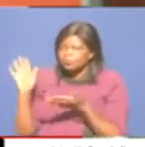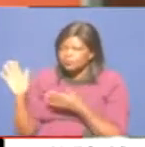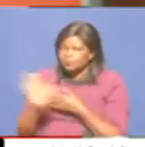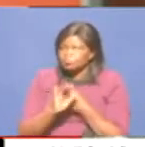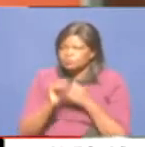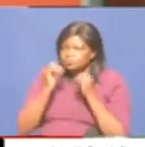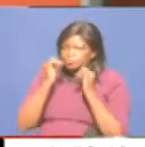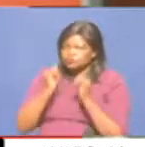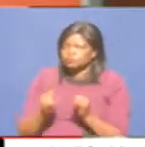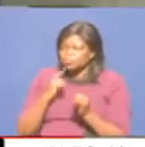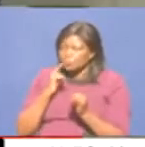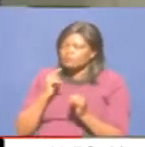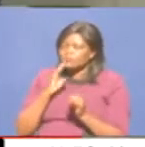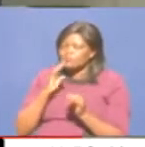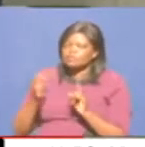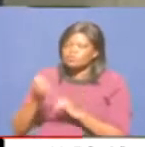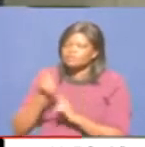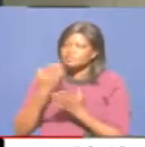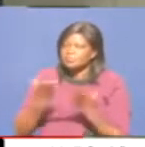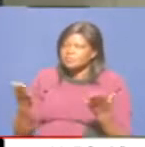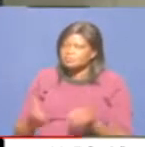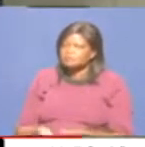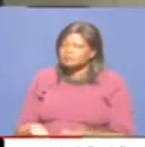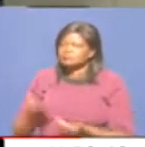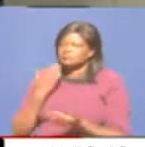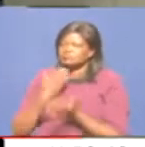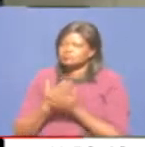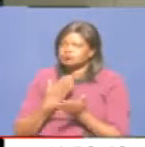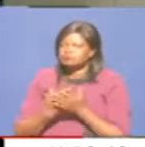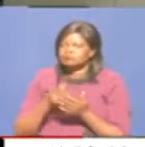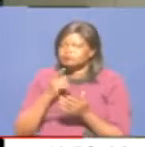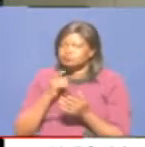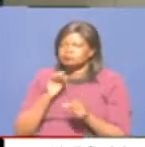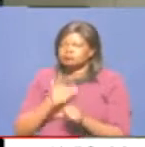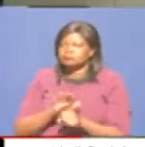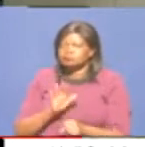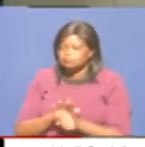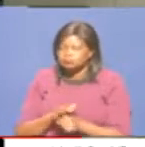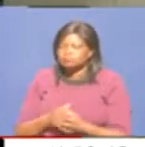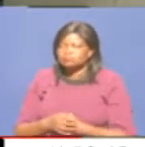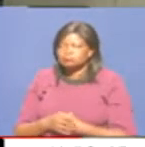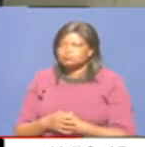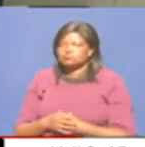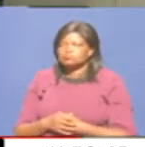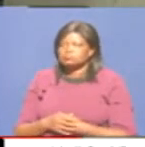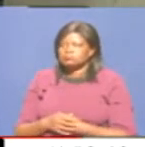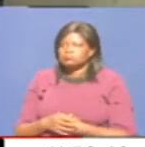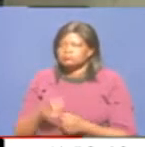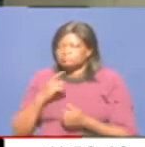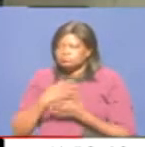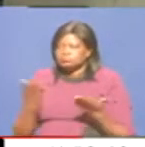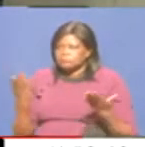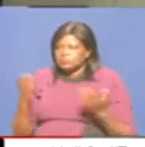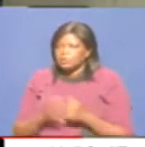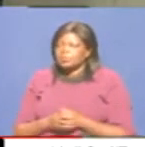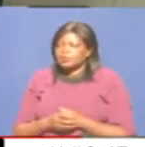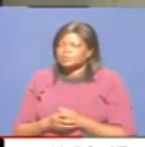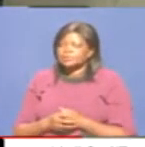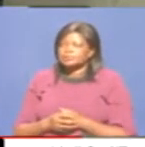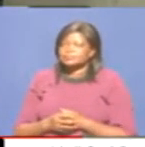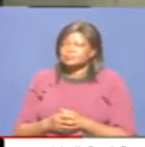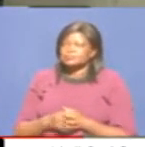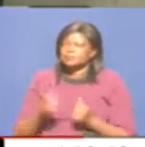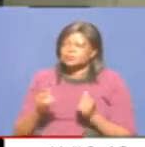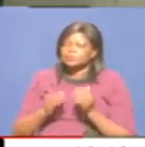able to achieve something. Thank you so much, gentlemen. Something I will also commend you on is that you didn't go about, you're an aspirant in